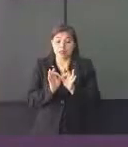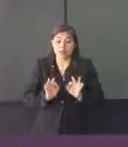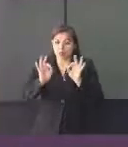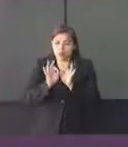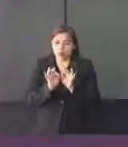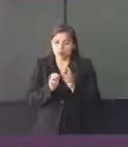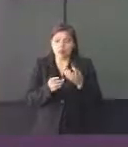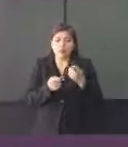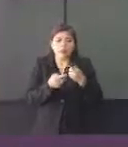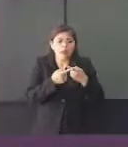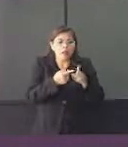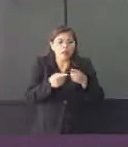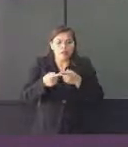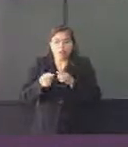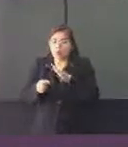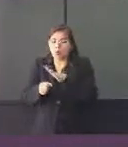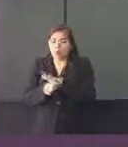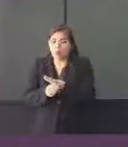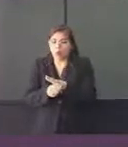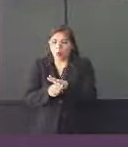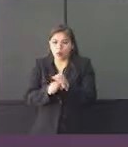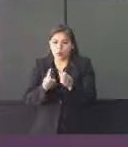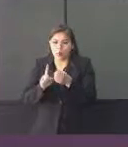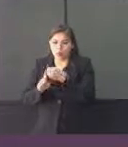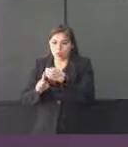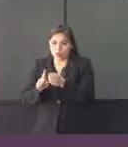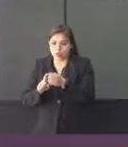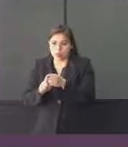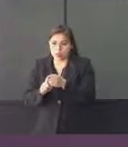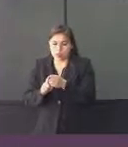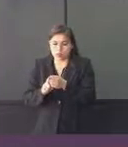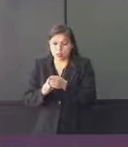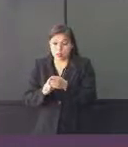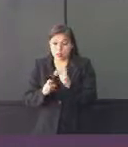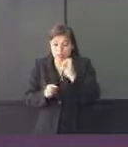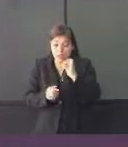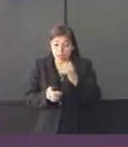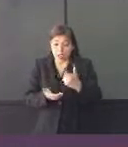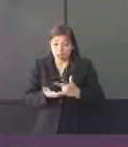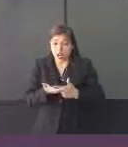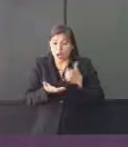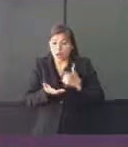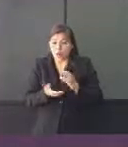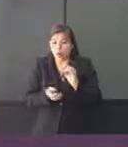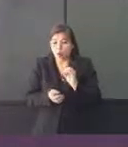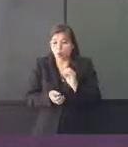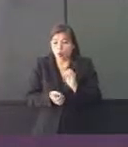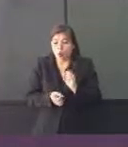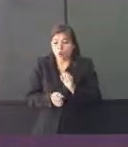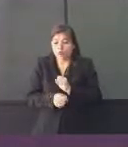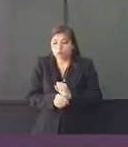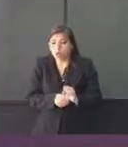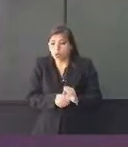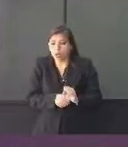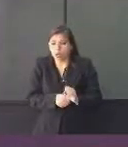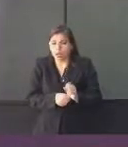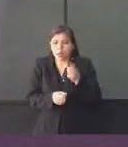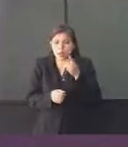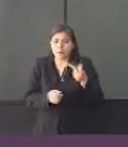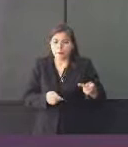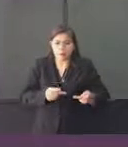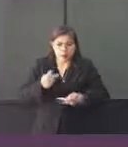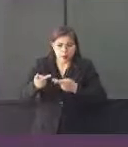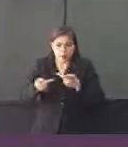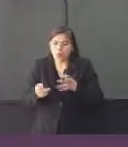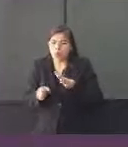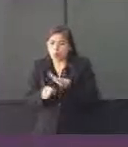to differentiate the type and modality of violence, and above all, the magnitude of violence. And we also make